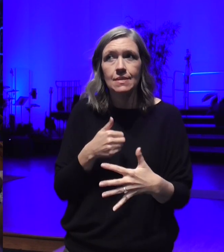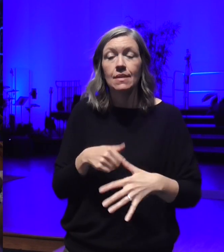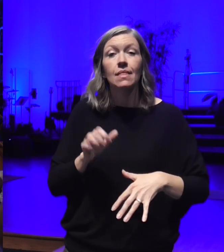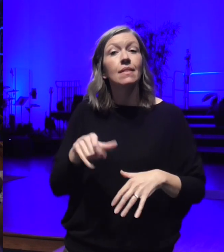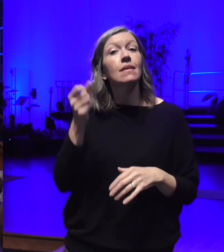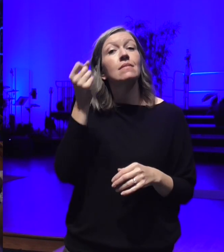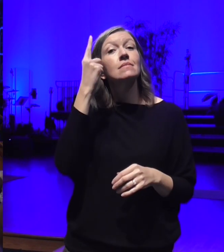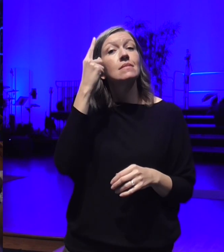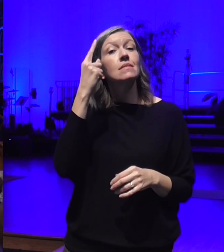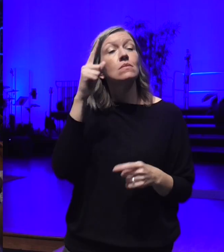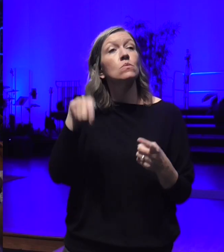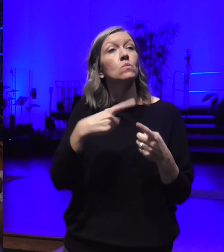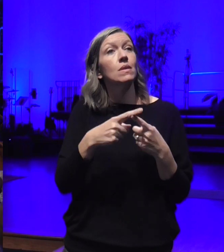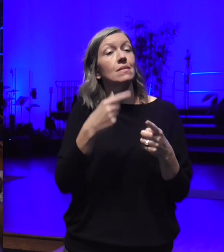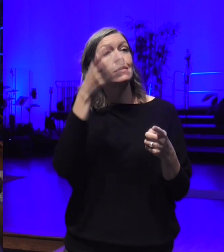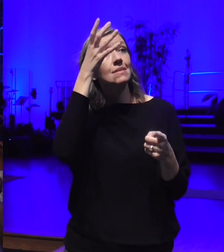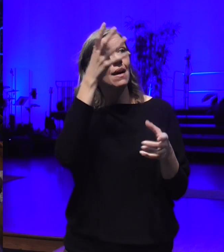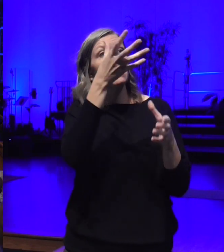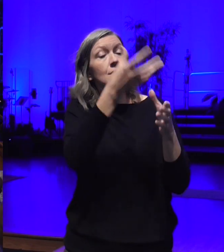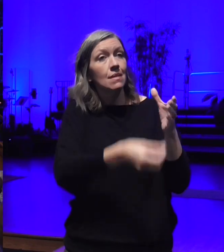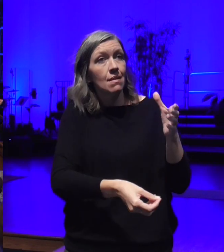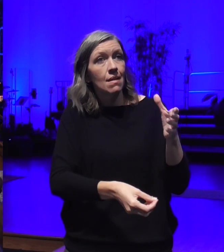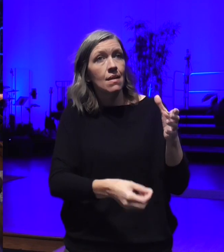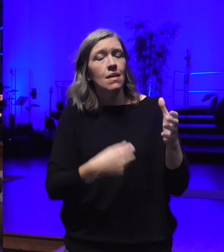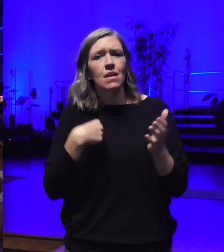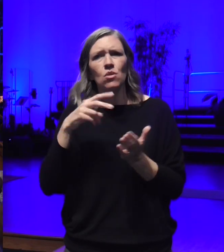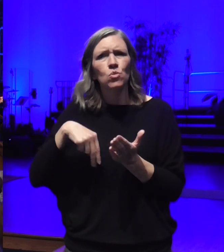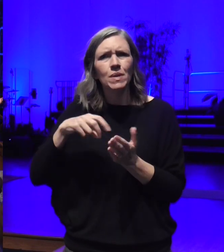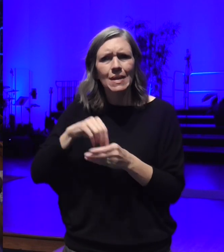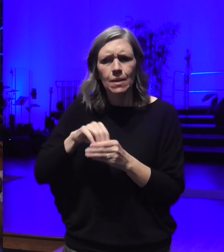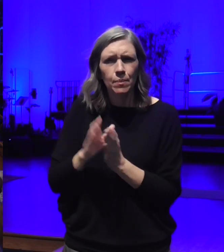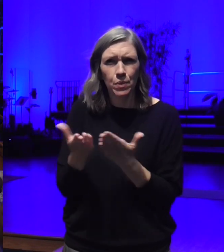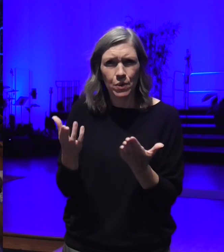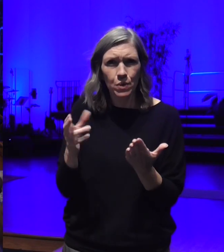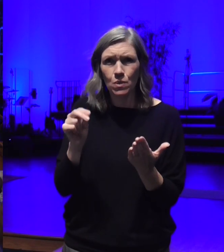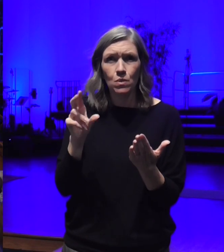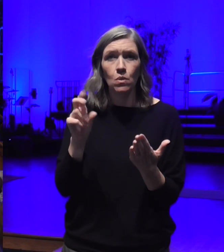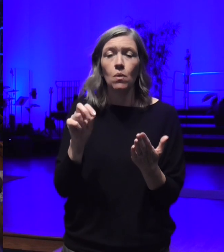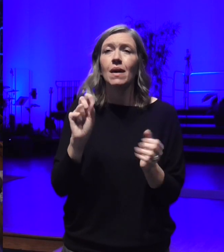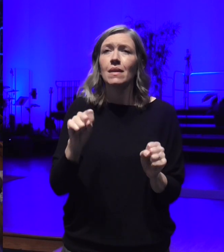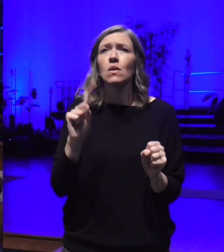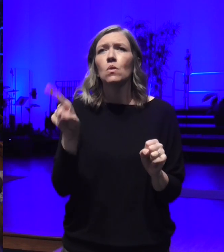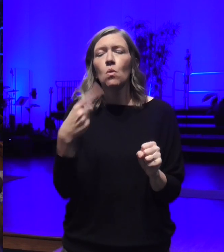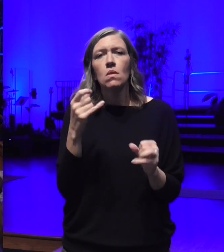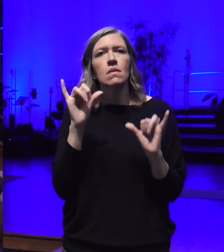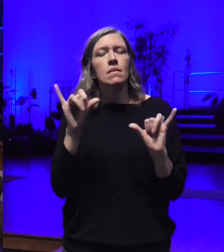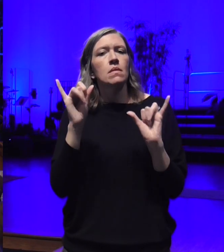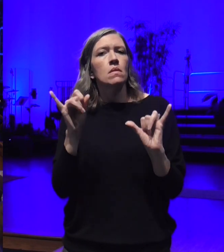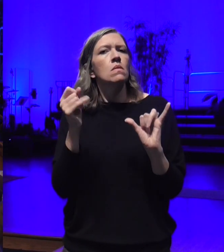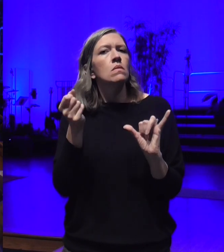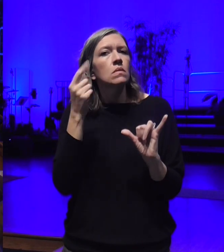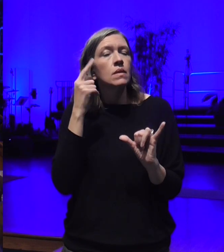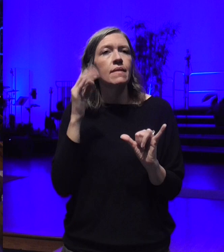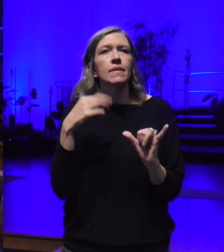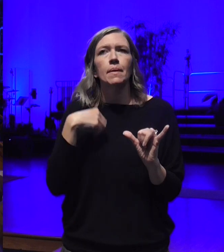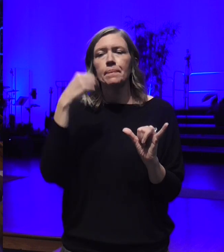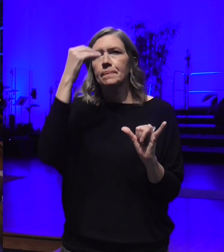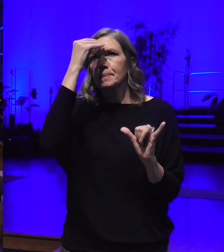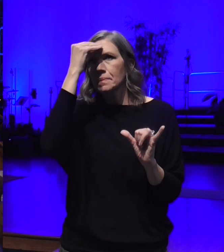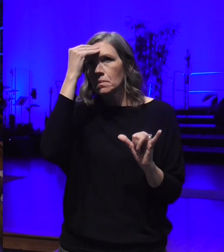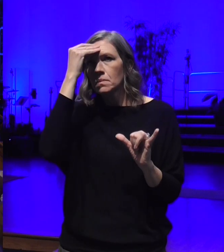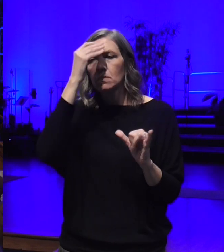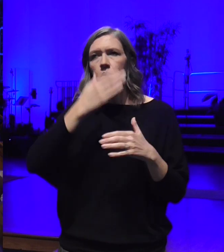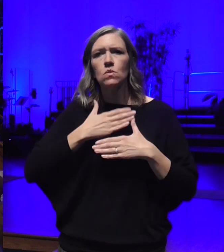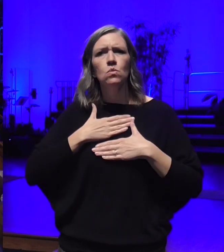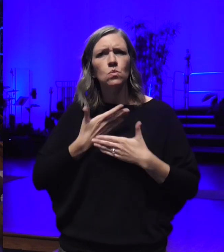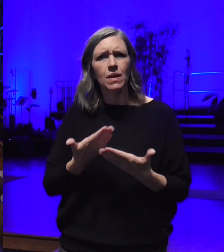ain't going to get that in a book. I'm only going to get it if I am conscious and willing to look deeper in